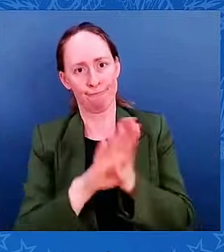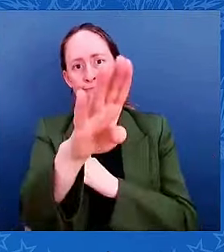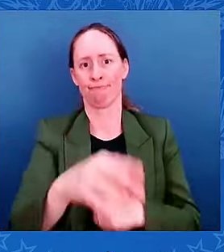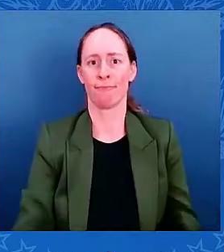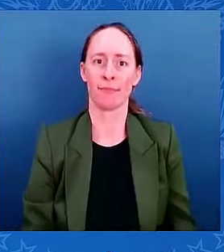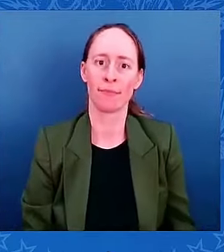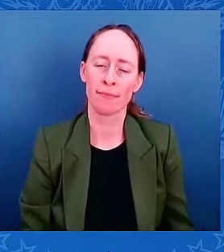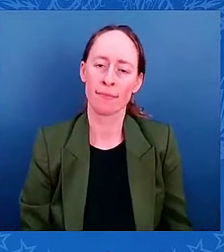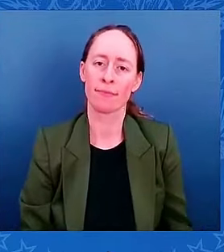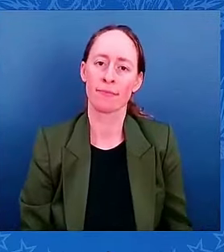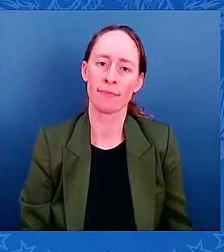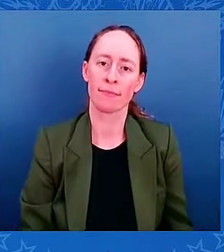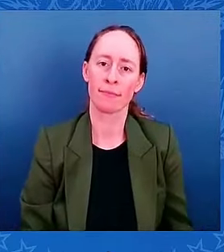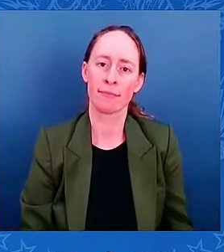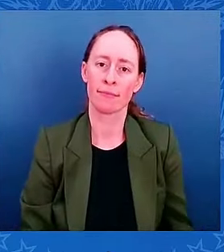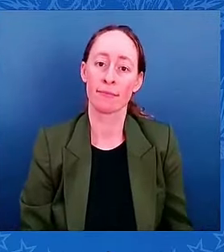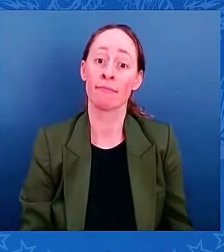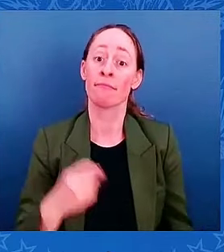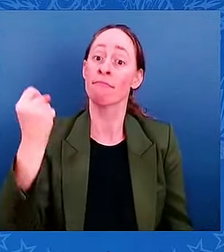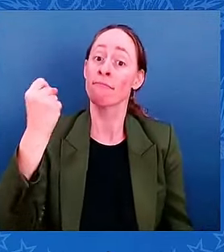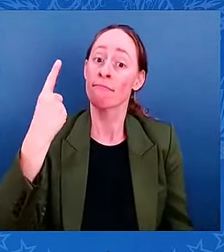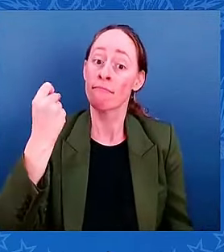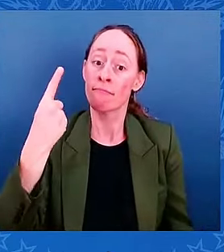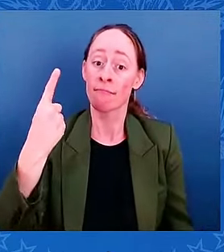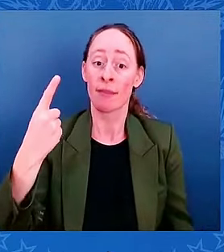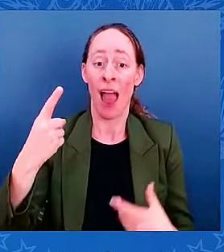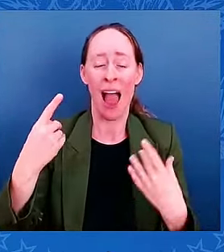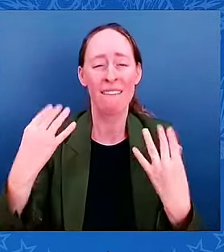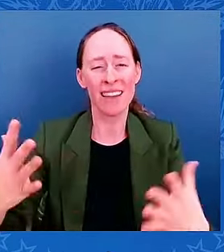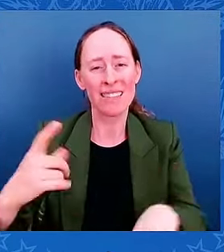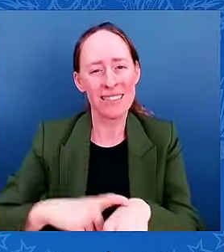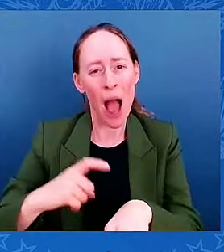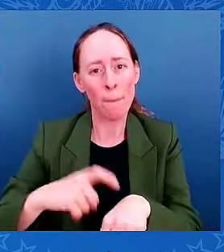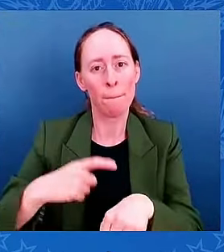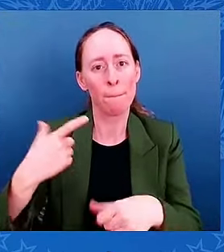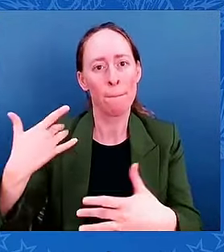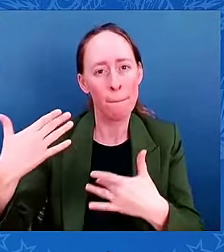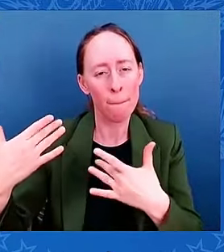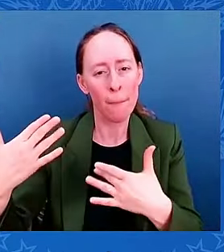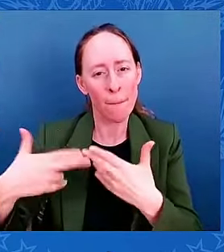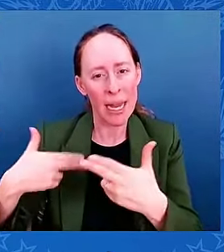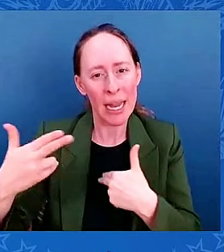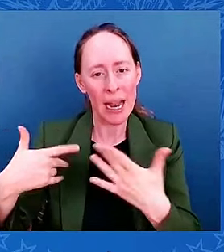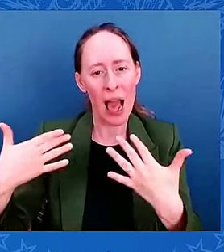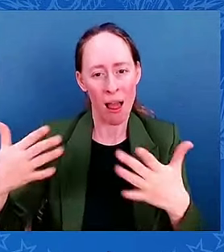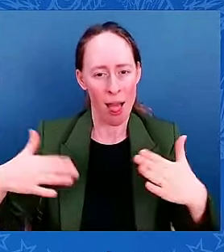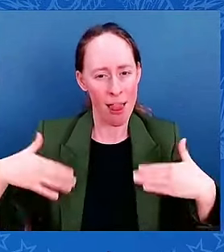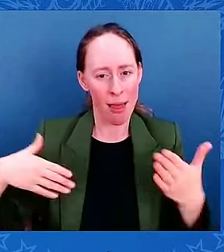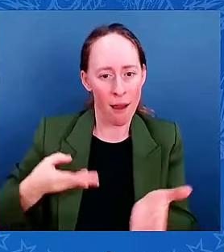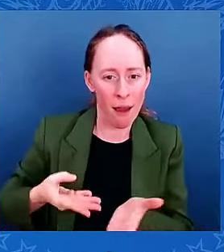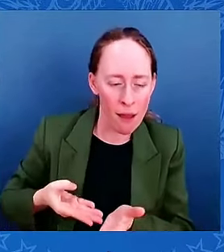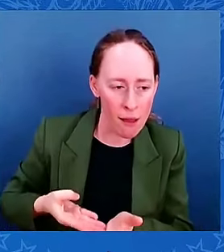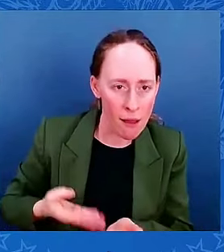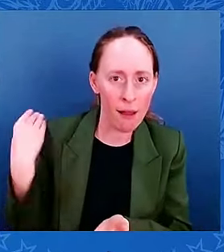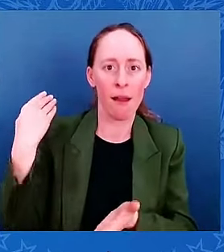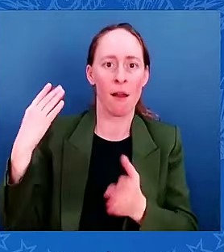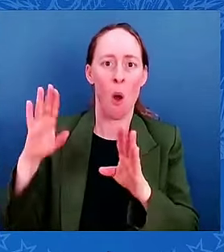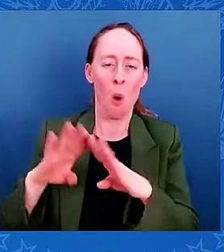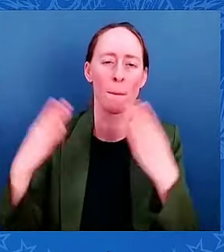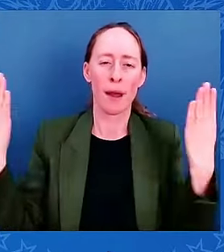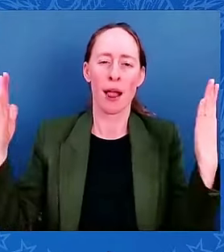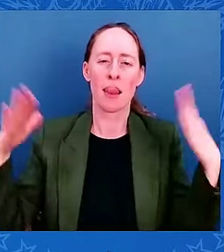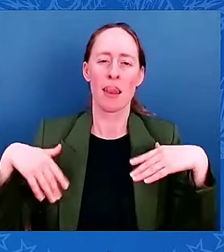bit because it takes time to build those factories. None of them are open yet. But there are going to be millions of people working in those factories. And guess